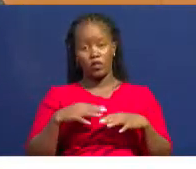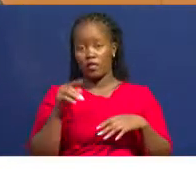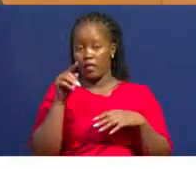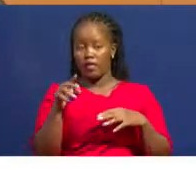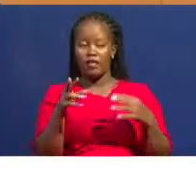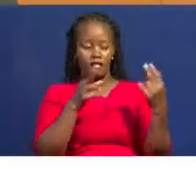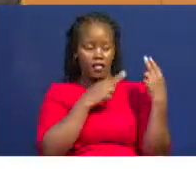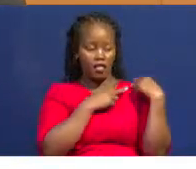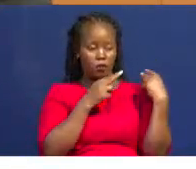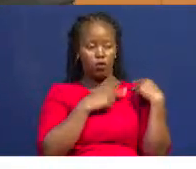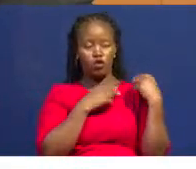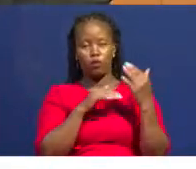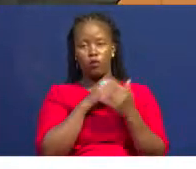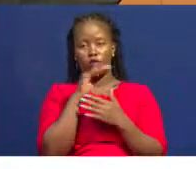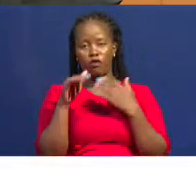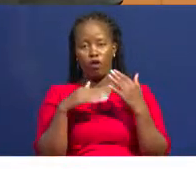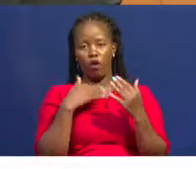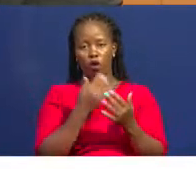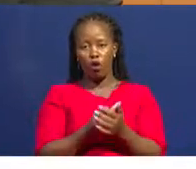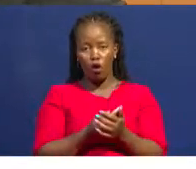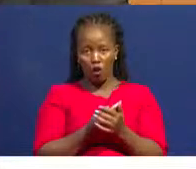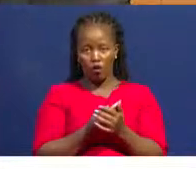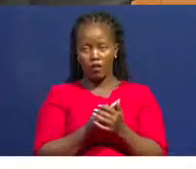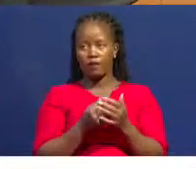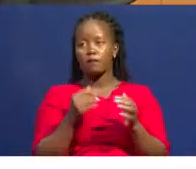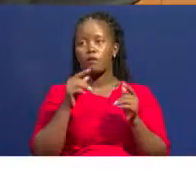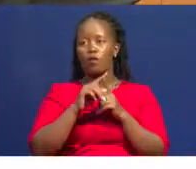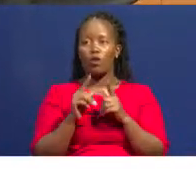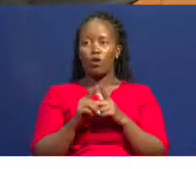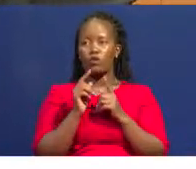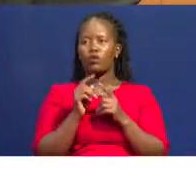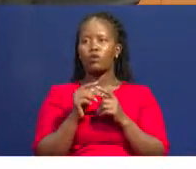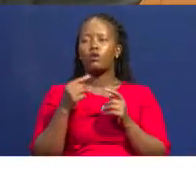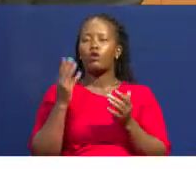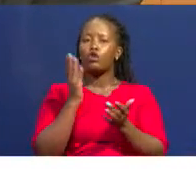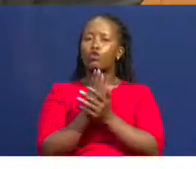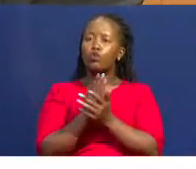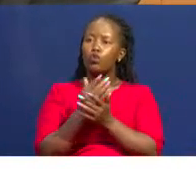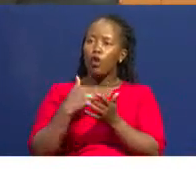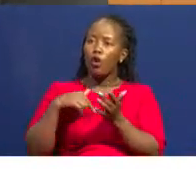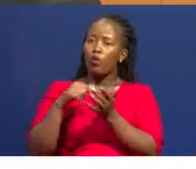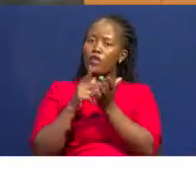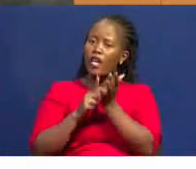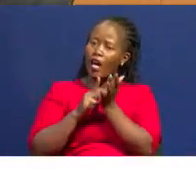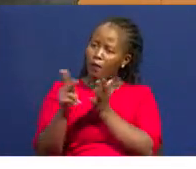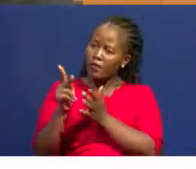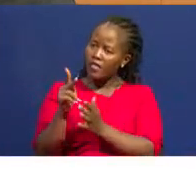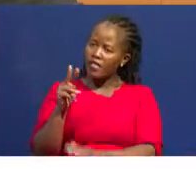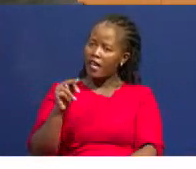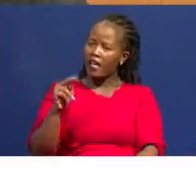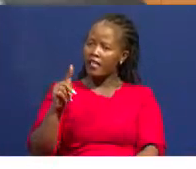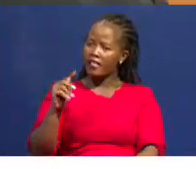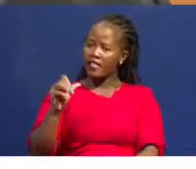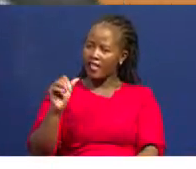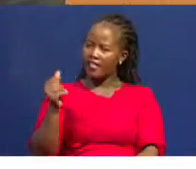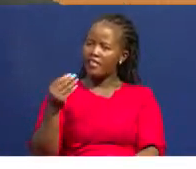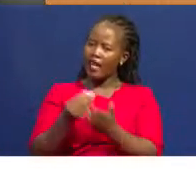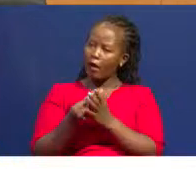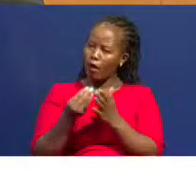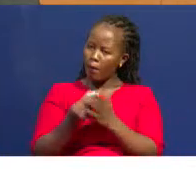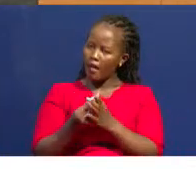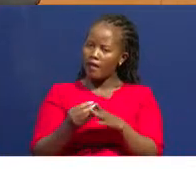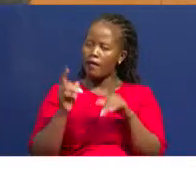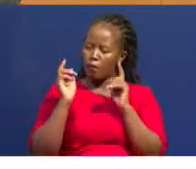for everybody. And do you believe remembering that we are paying these gentlemen there our money, they must make sure they work. They must make sure